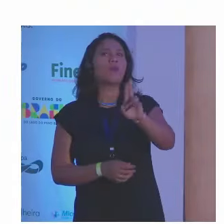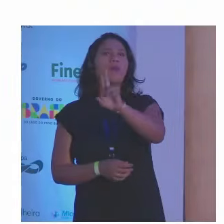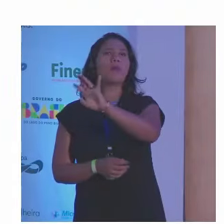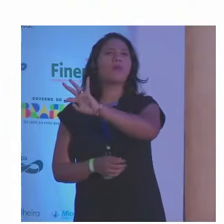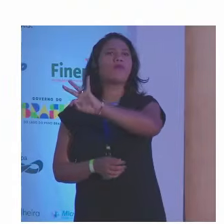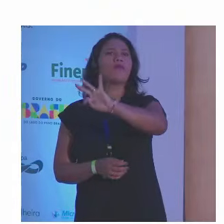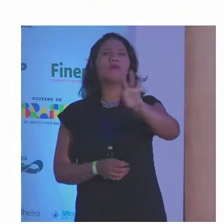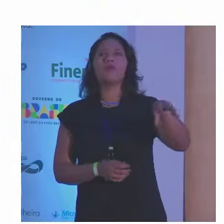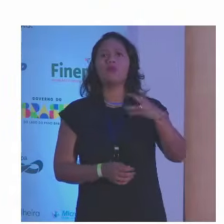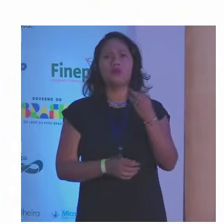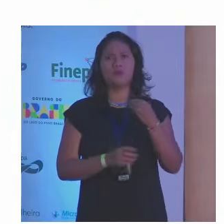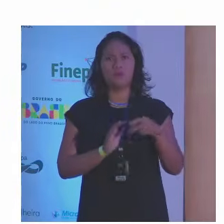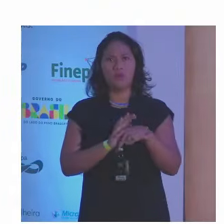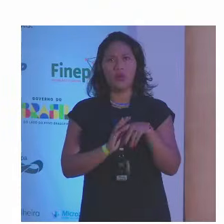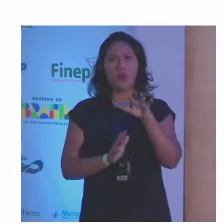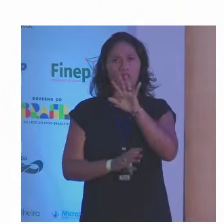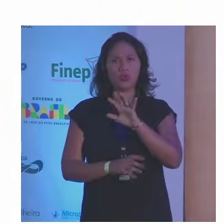but